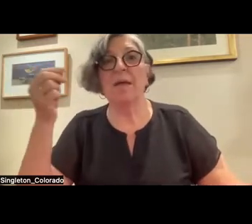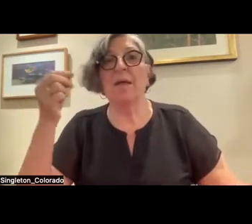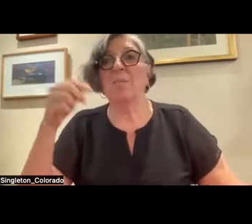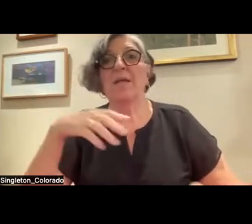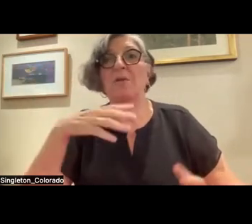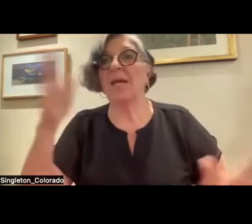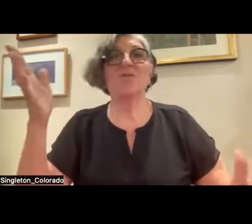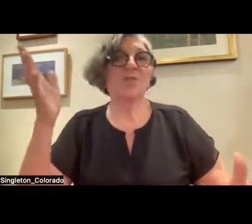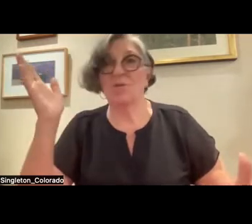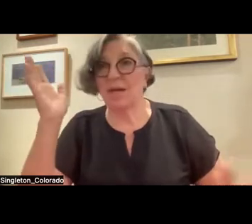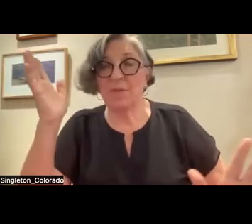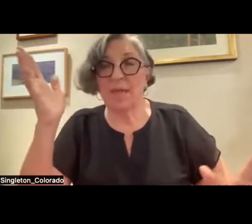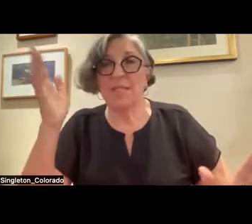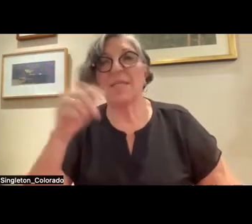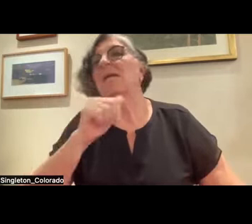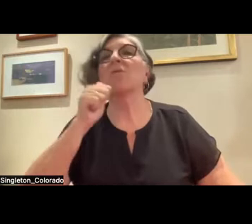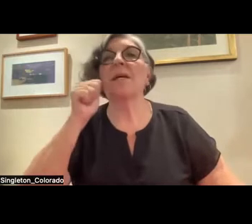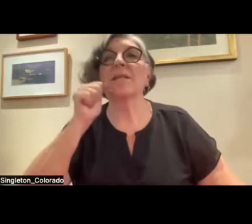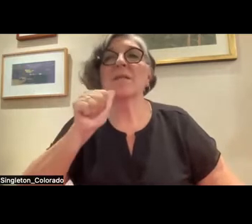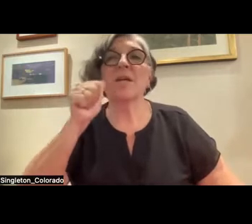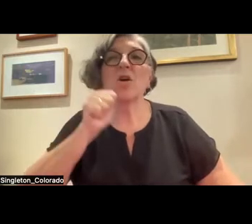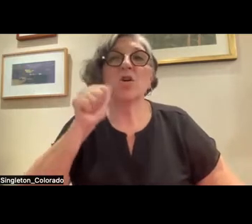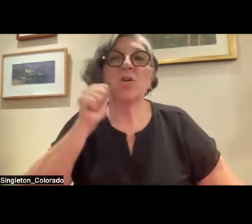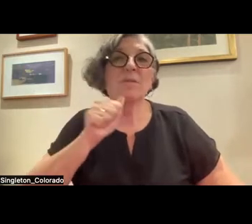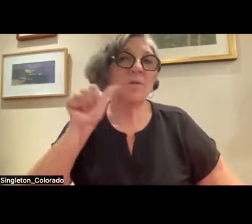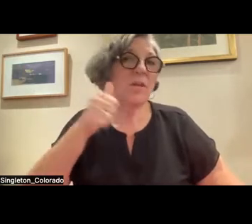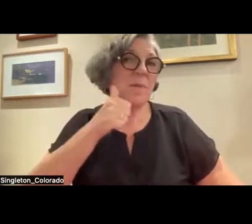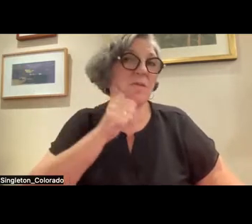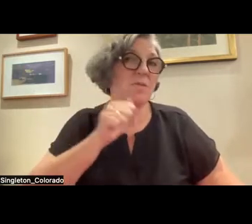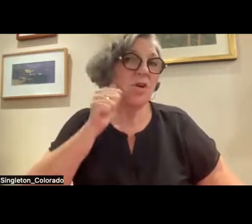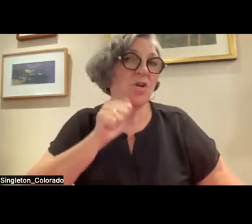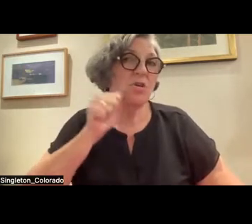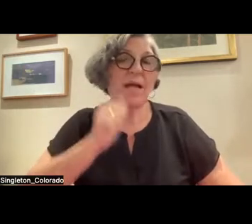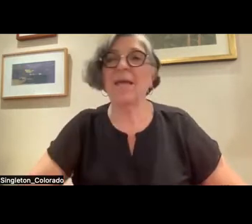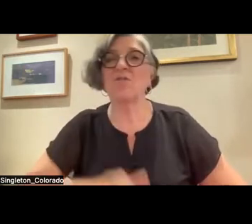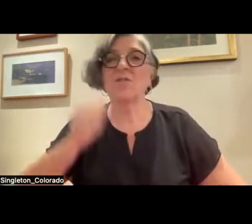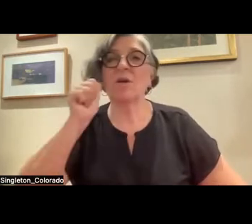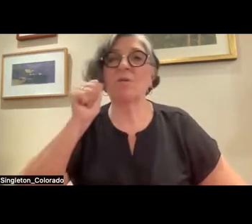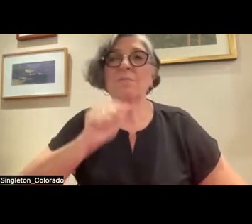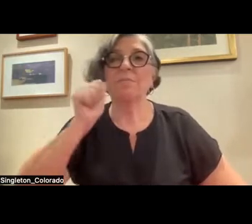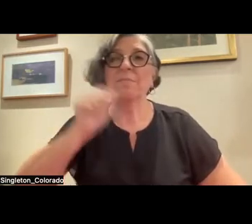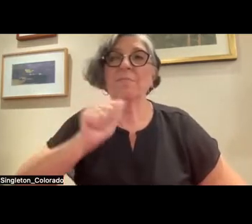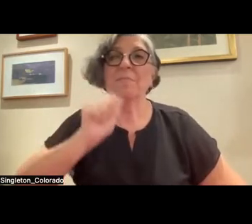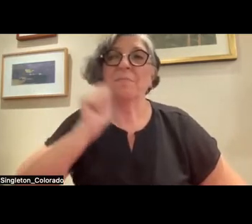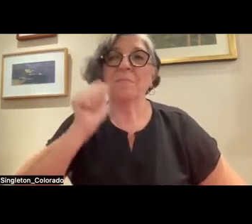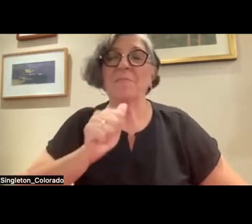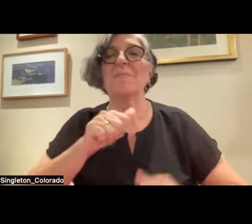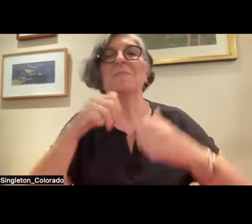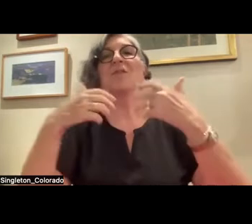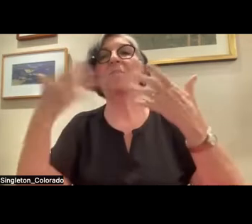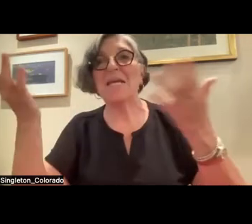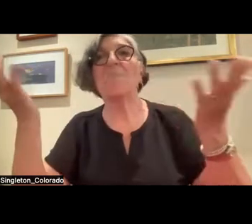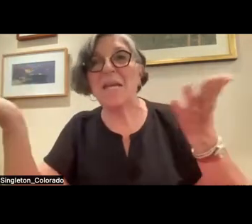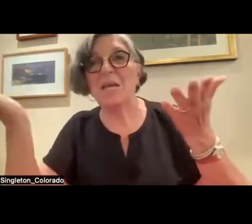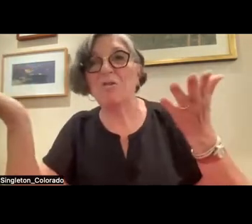children, but you can't just do that with any sign. So like the sign girl, if you look at me, so girl, I can't just go